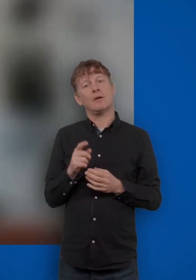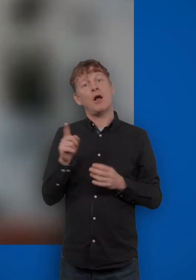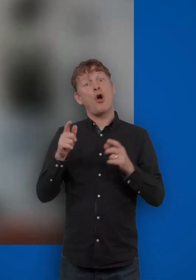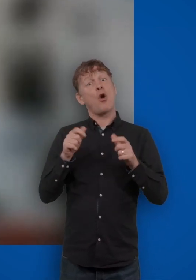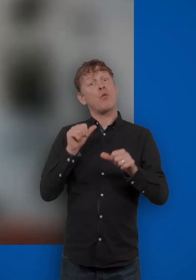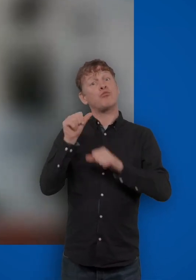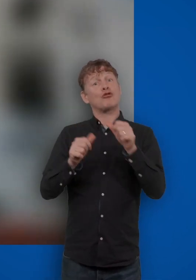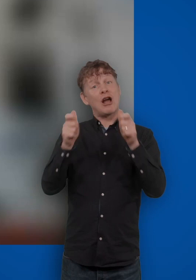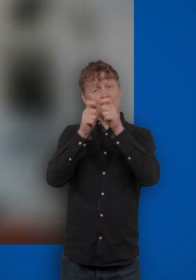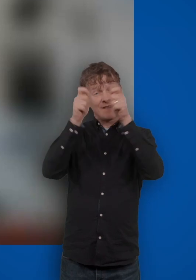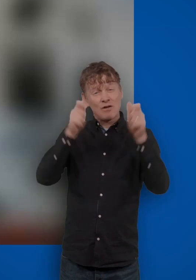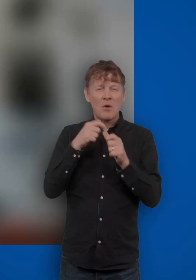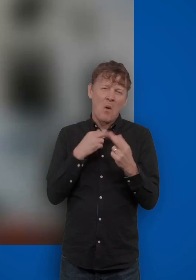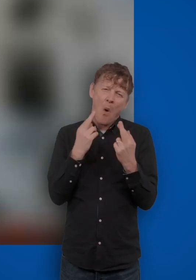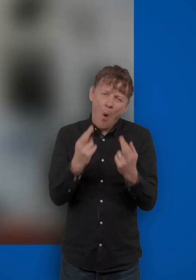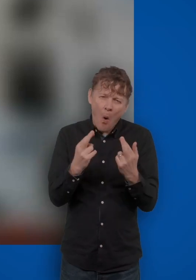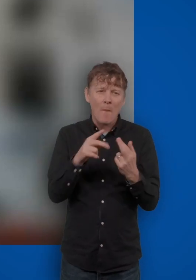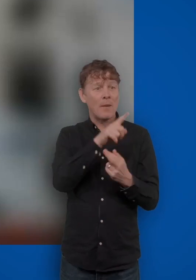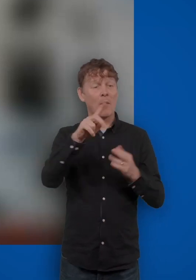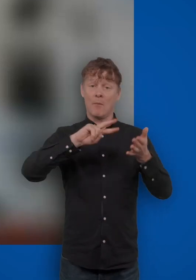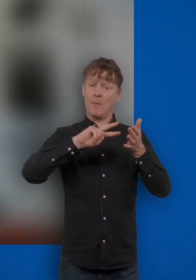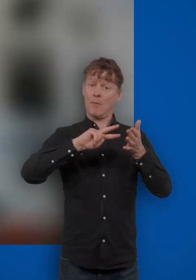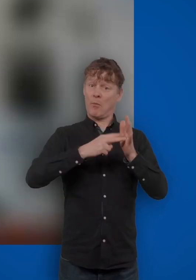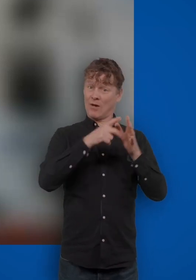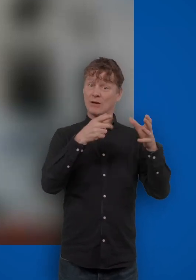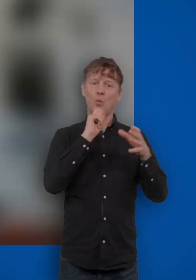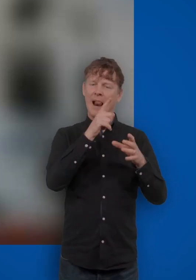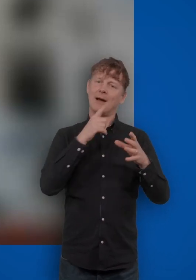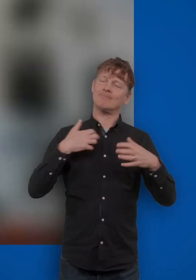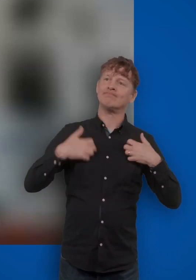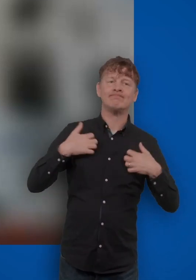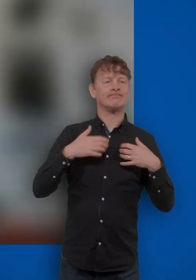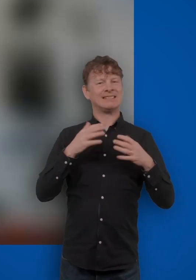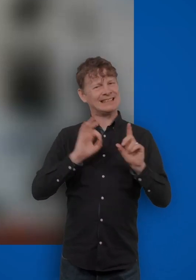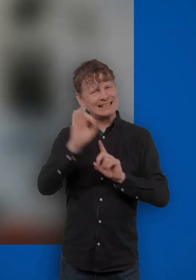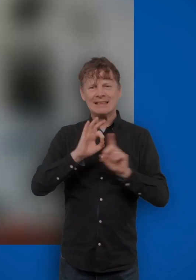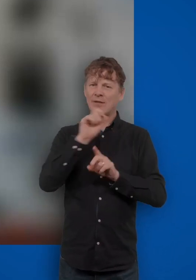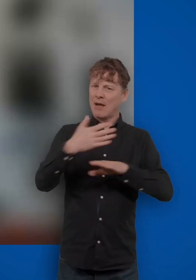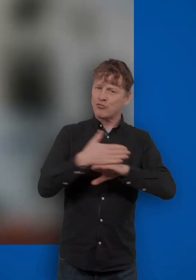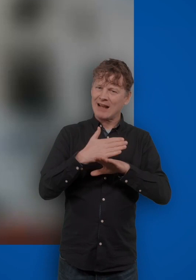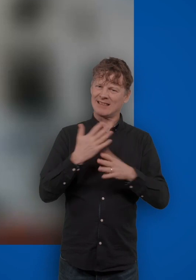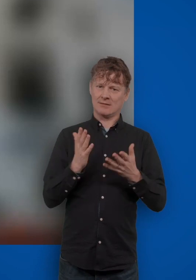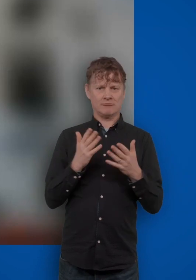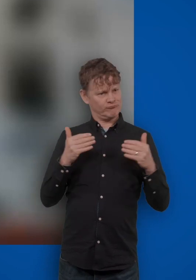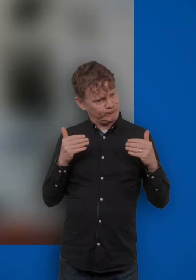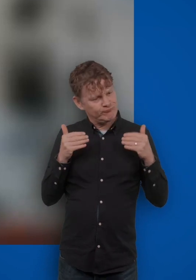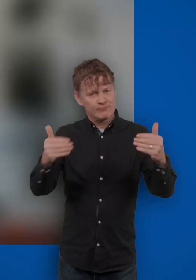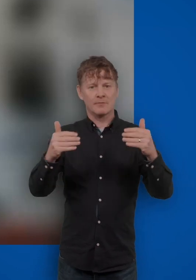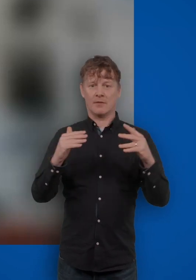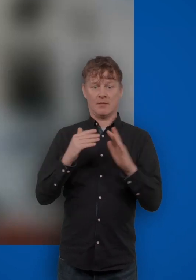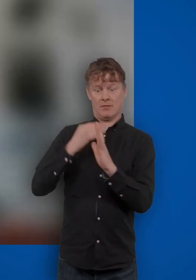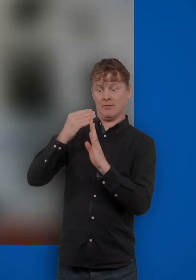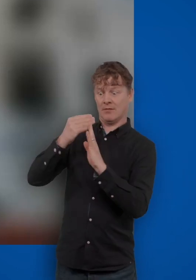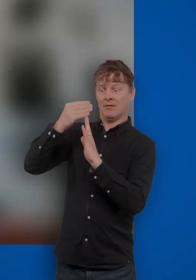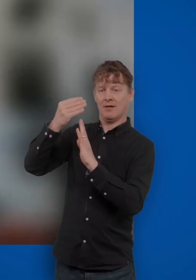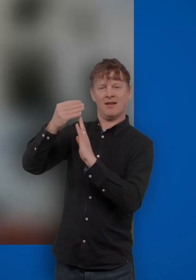a progression framework is to support professional bodies to aspire to improving their practices and take action to move up the levels of the